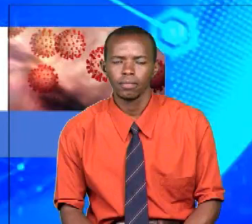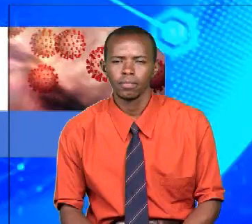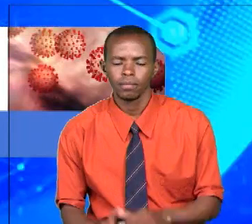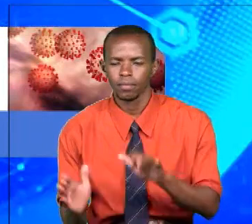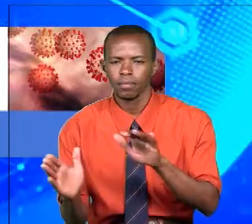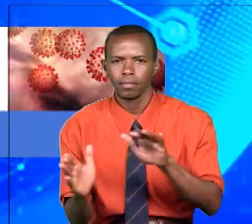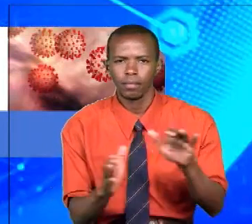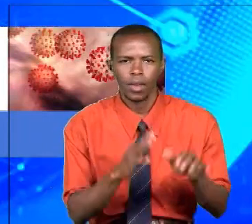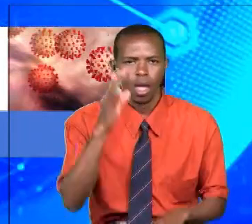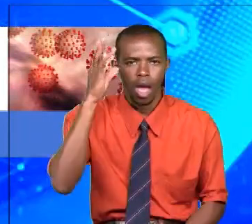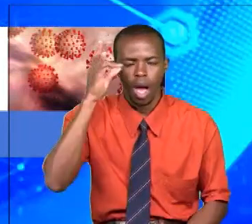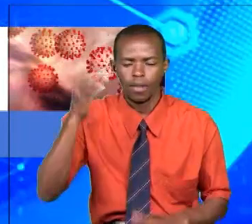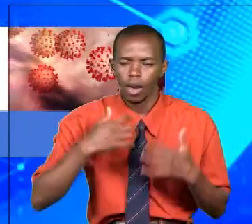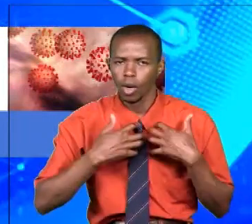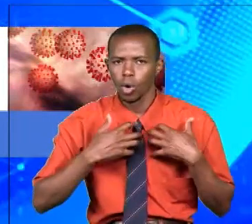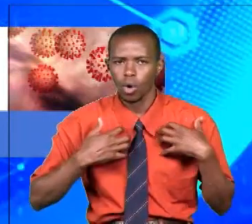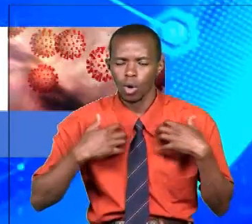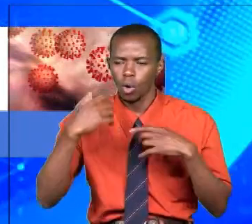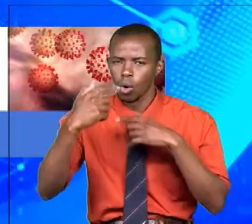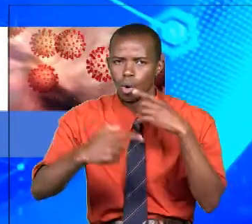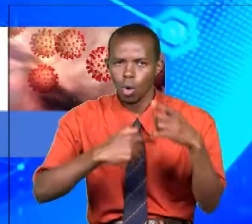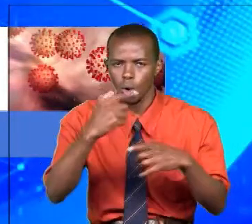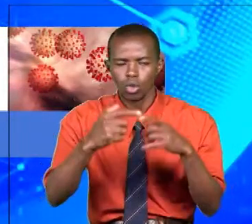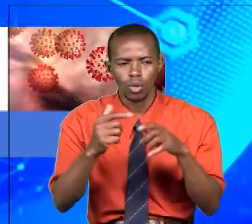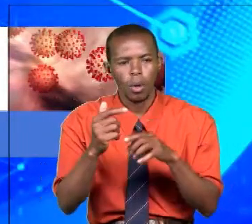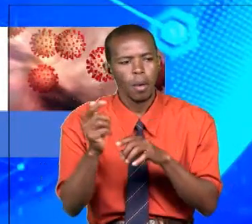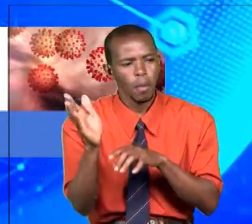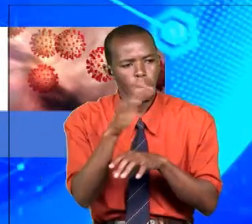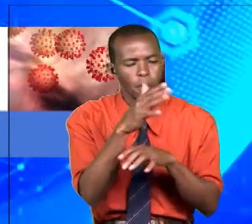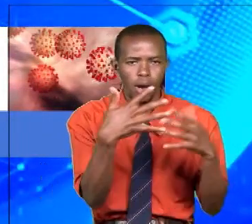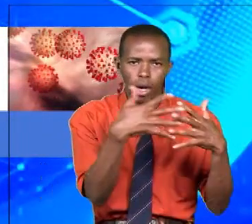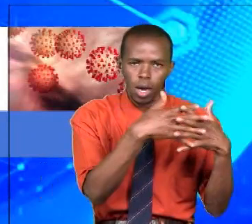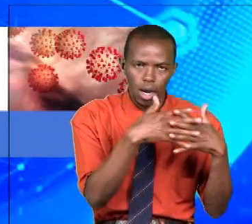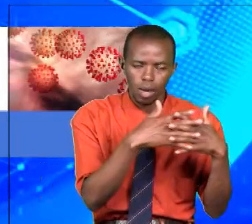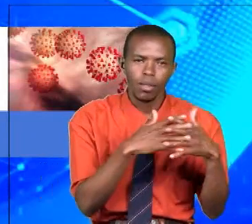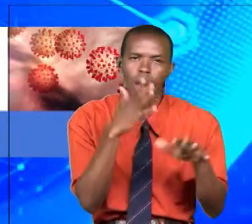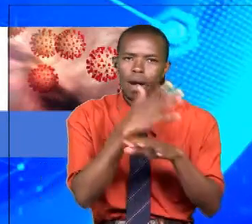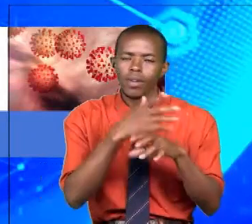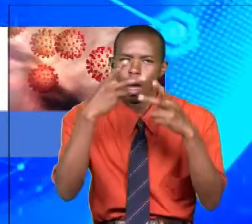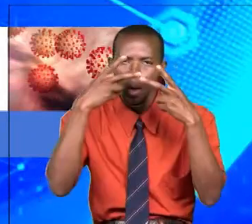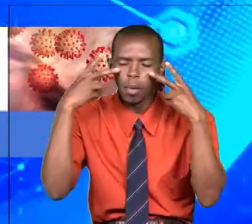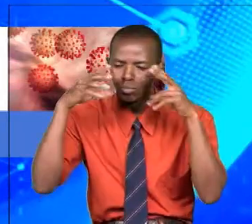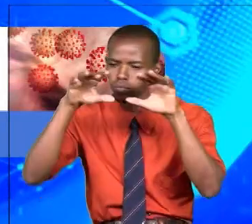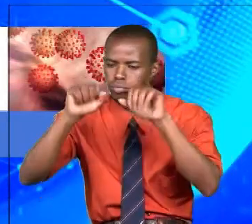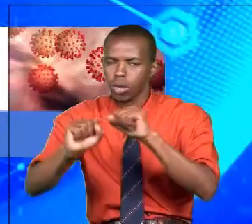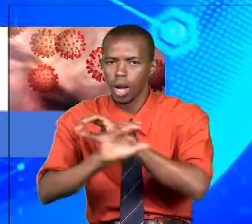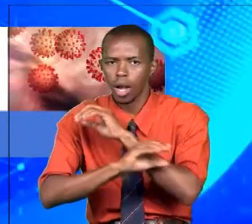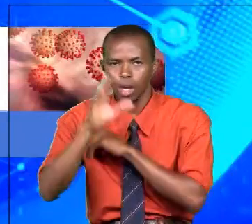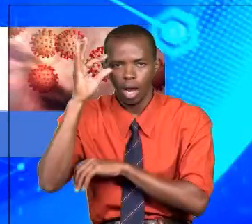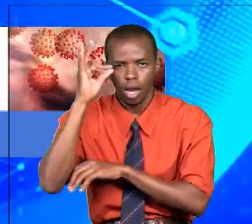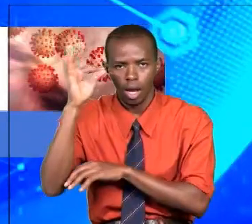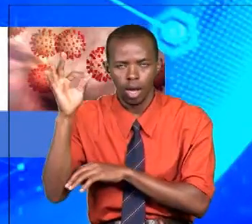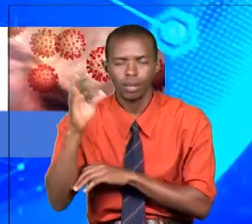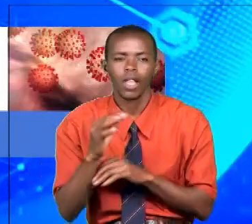Now, Afghan refugees are continuing to make their way to the U.S. 4 months on from the Taliban's takeover of Afghanistan. But settling the